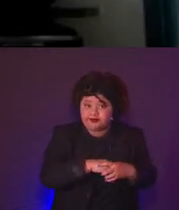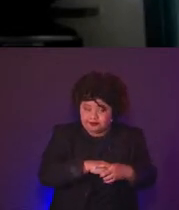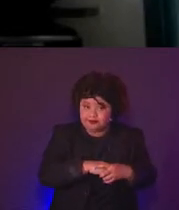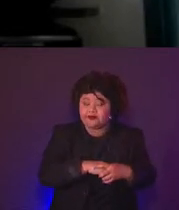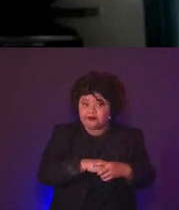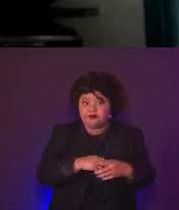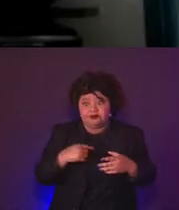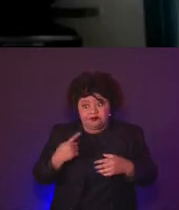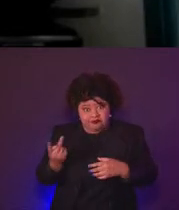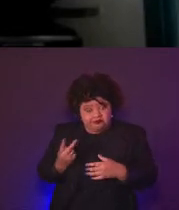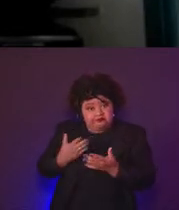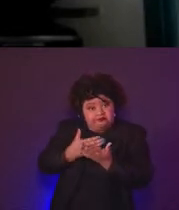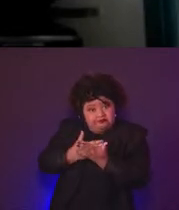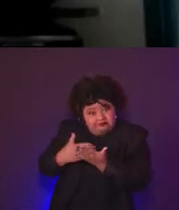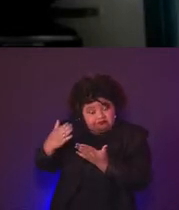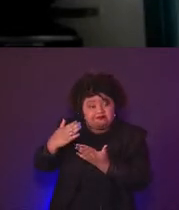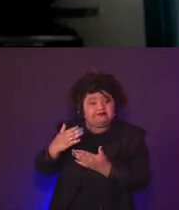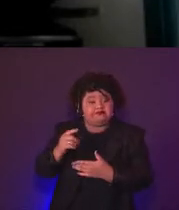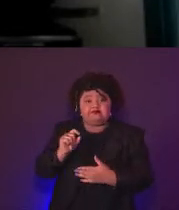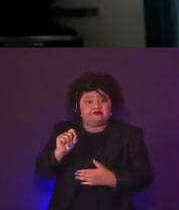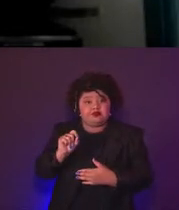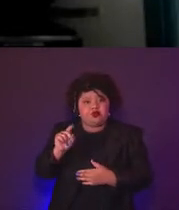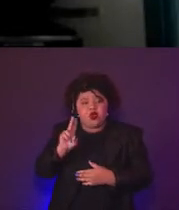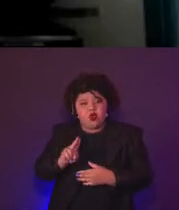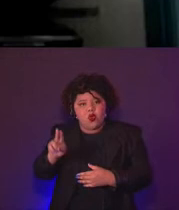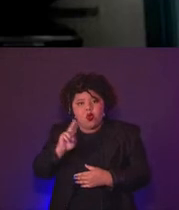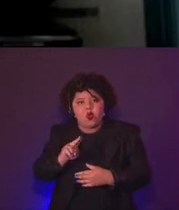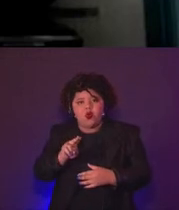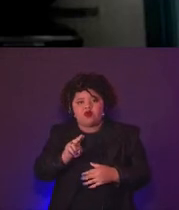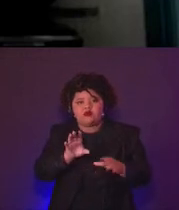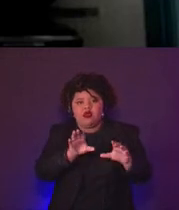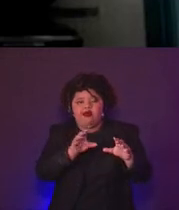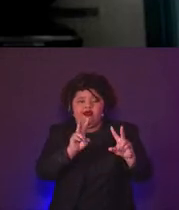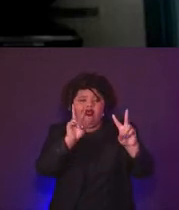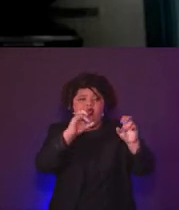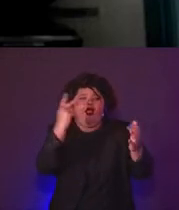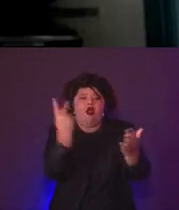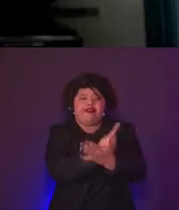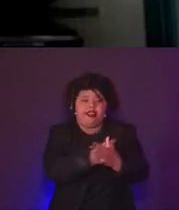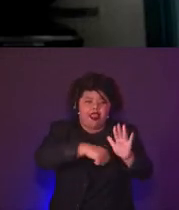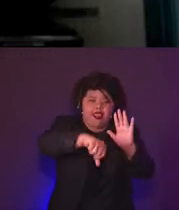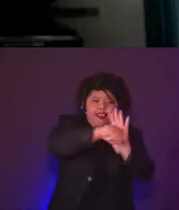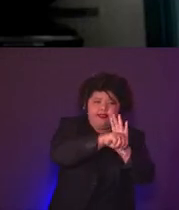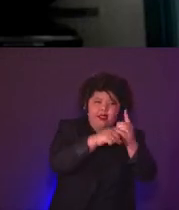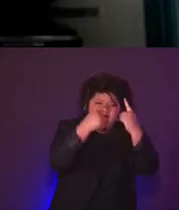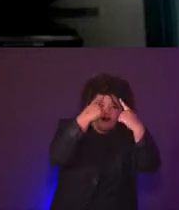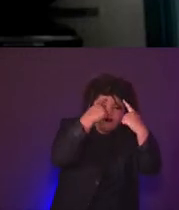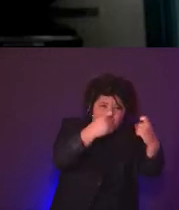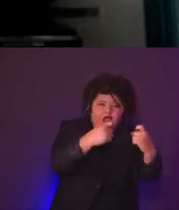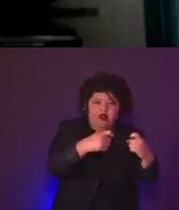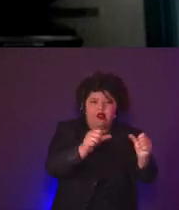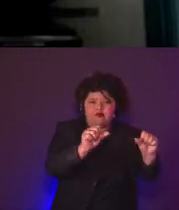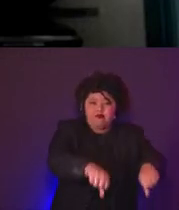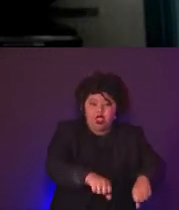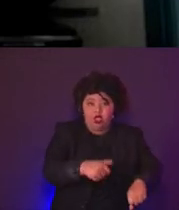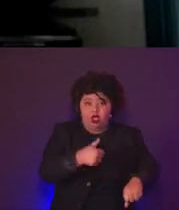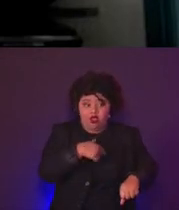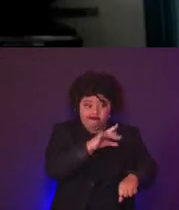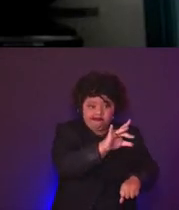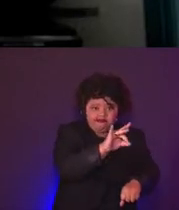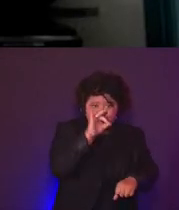use cases of violent crime from the year 1971. Ultimately, we ended up